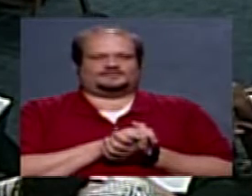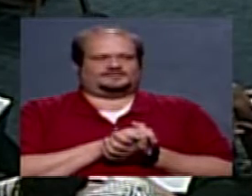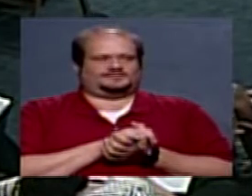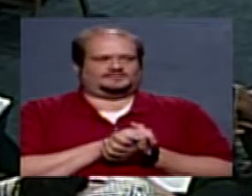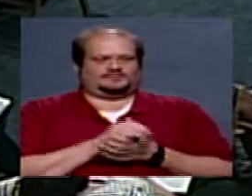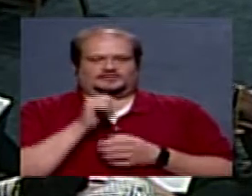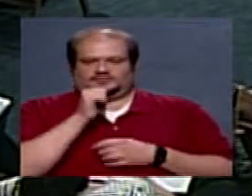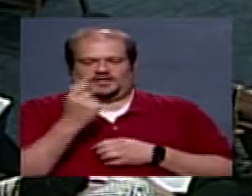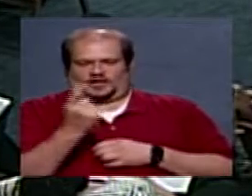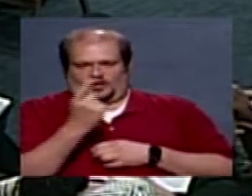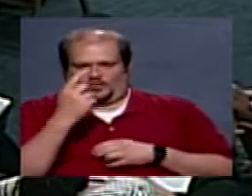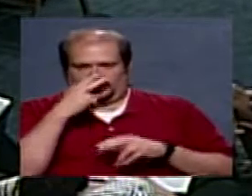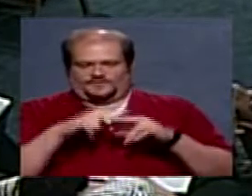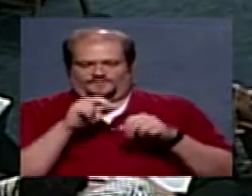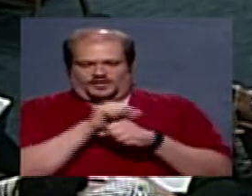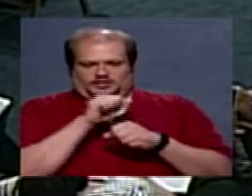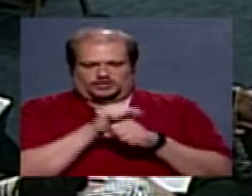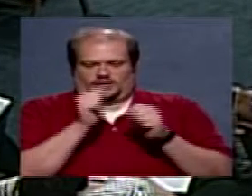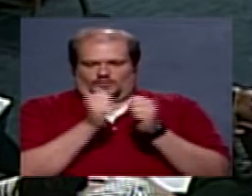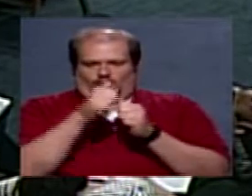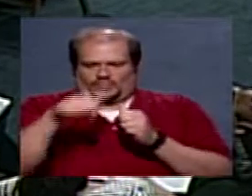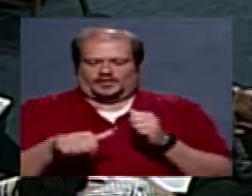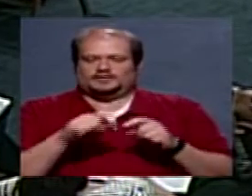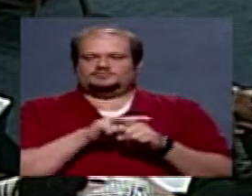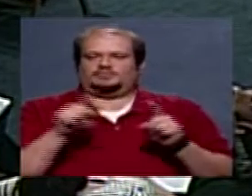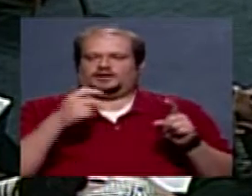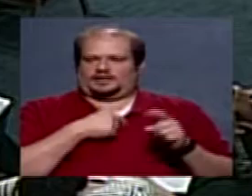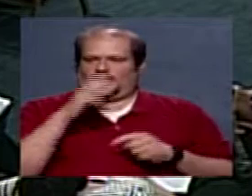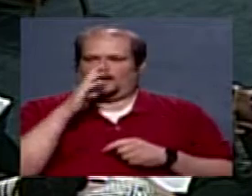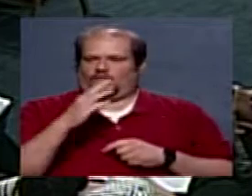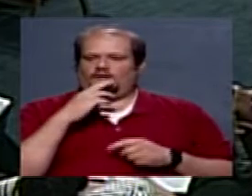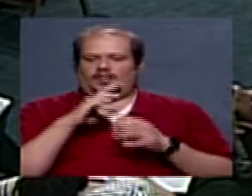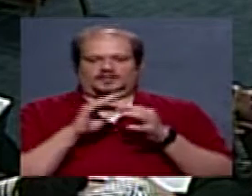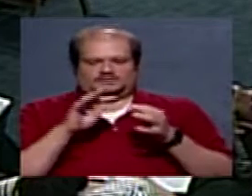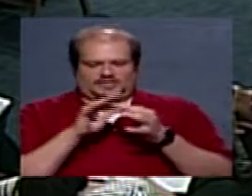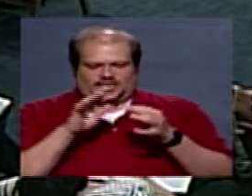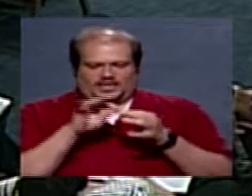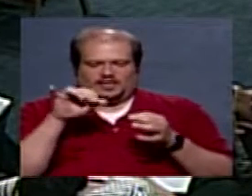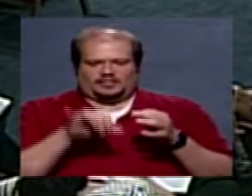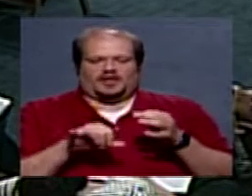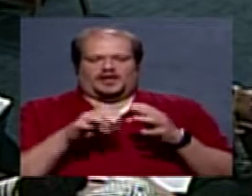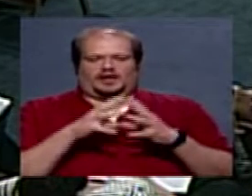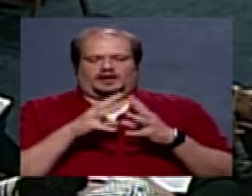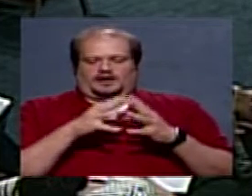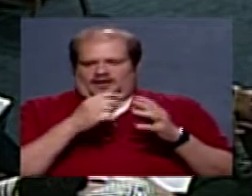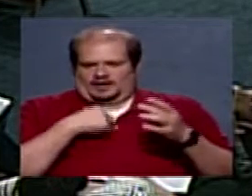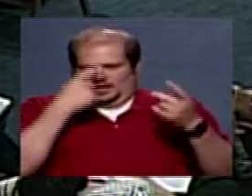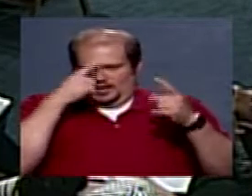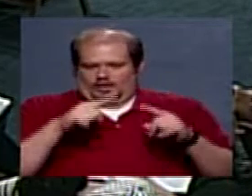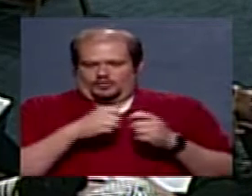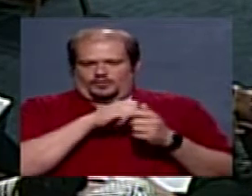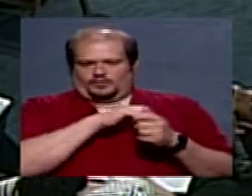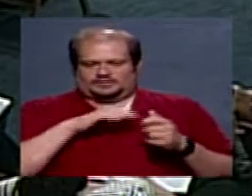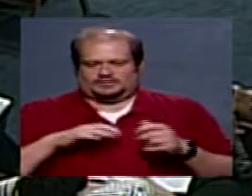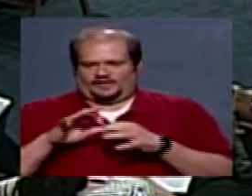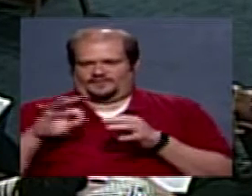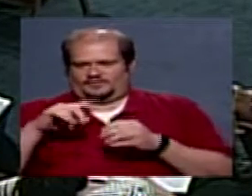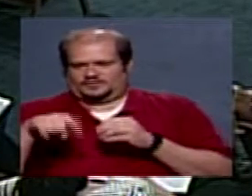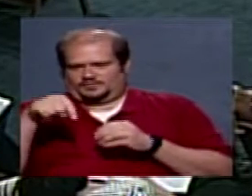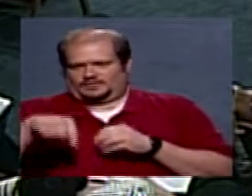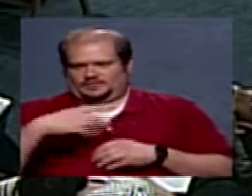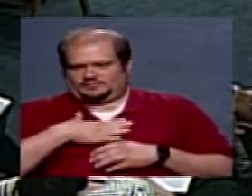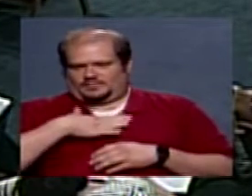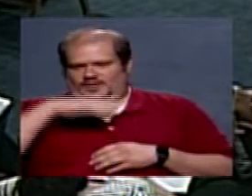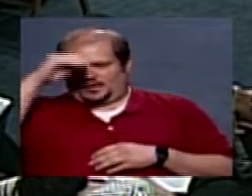this is not always a fun job doing this. So, but I will say that I do agree with staff's comments on this. In my